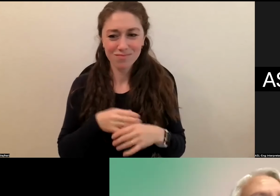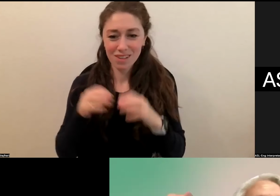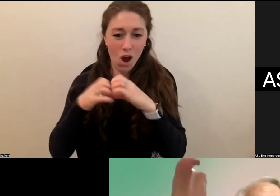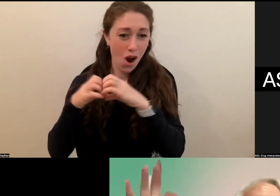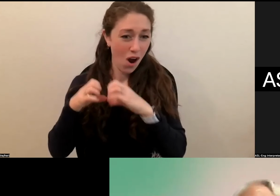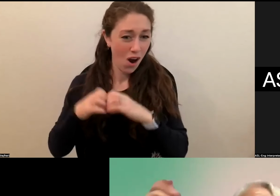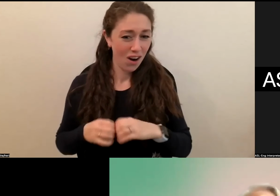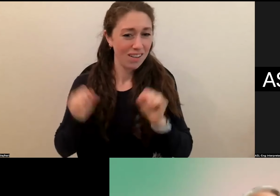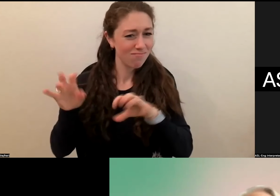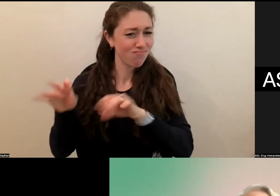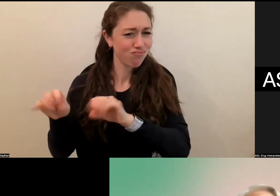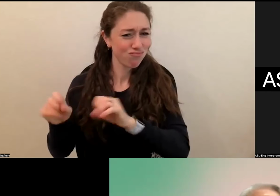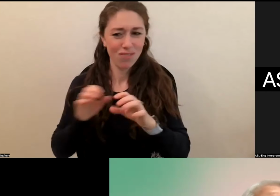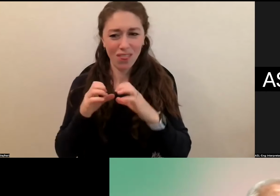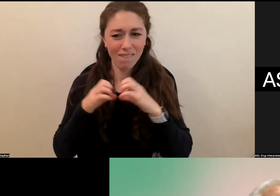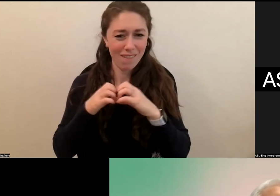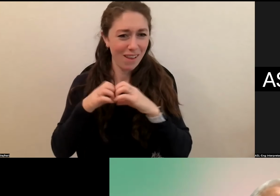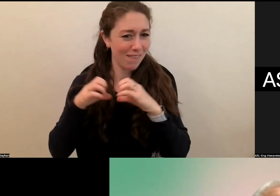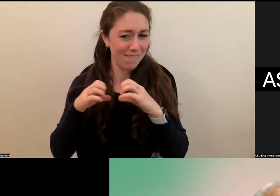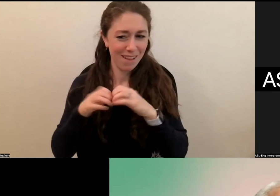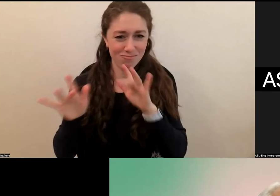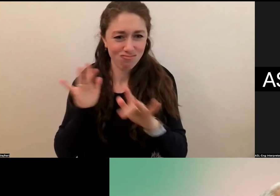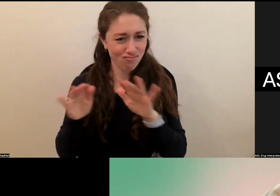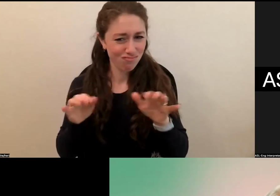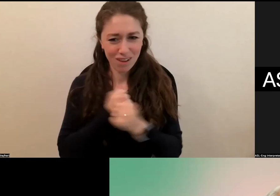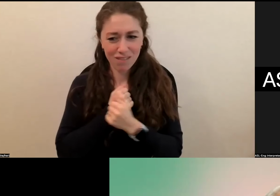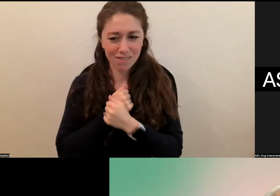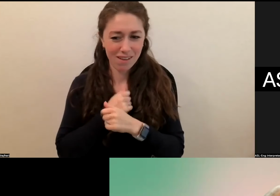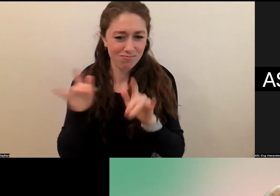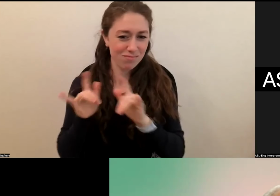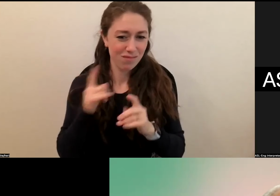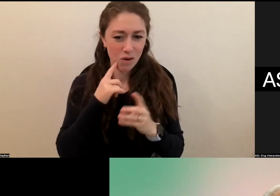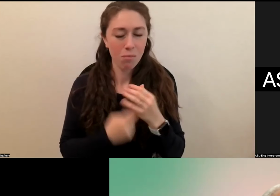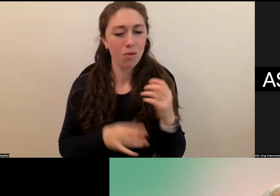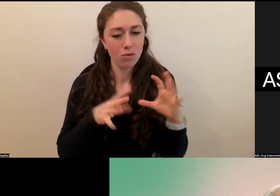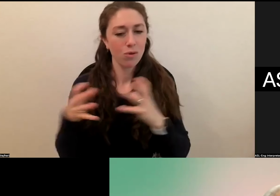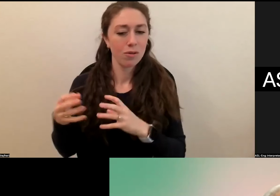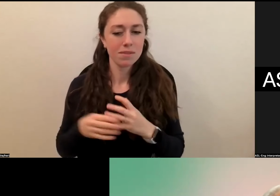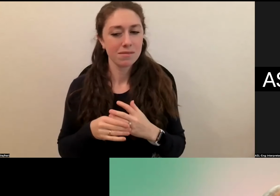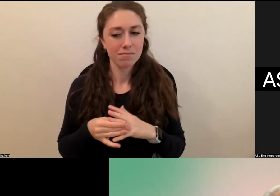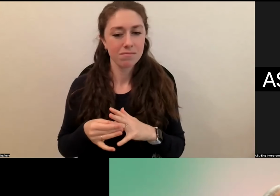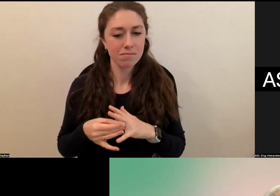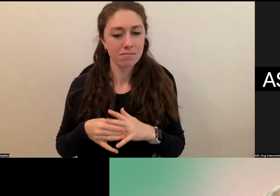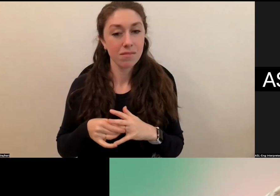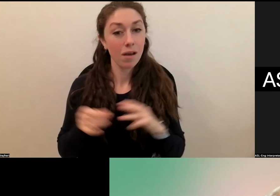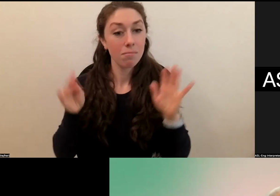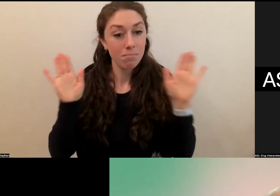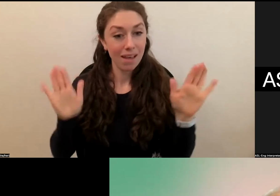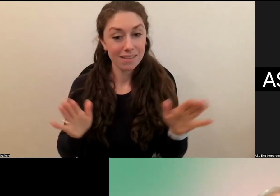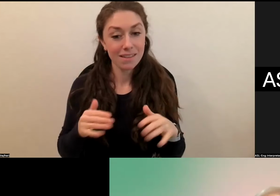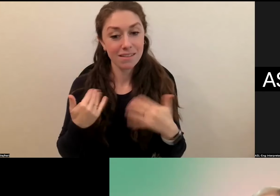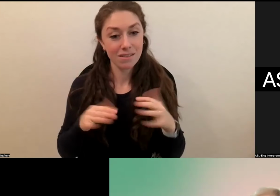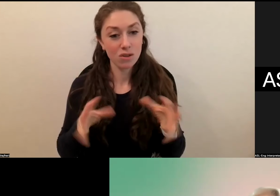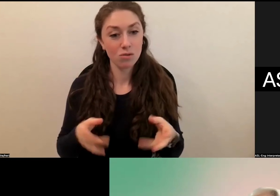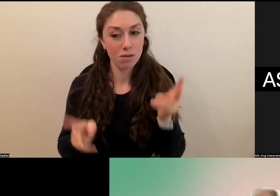and love up on the reactions for both groups. Really beautiful, amazing group of people